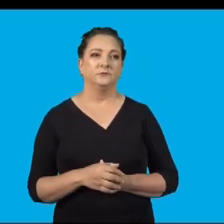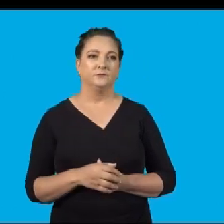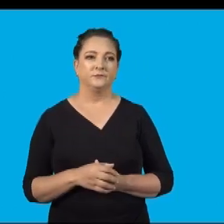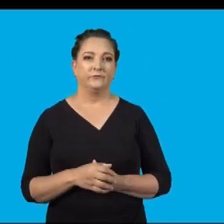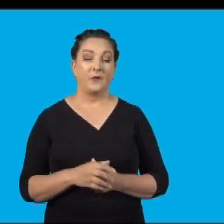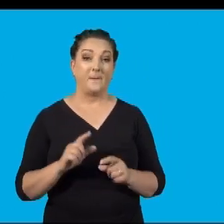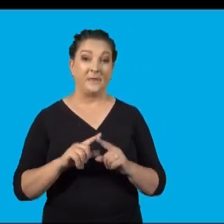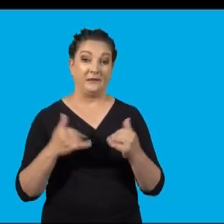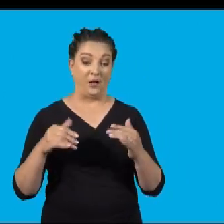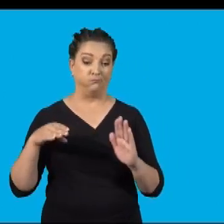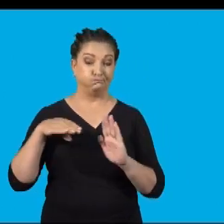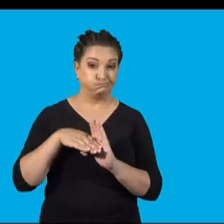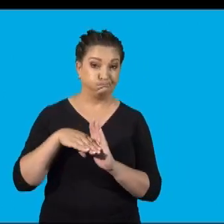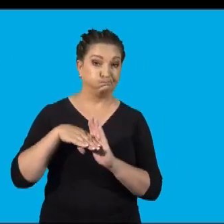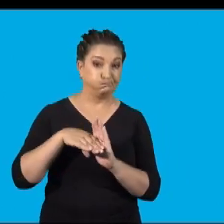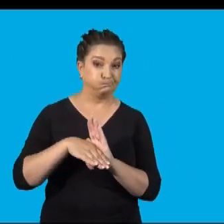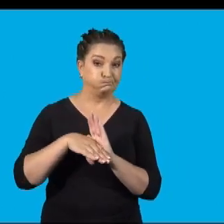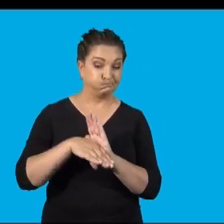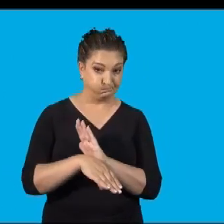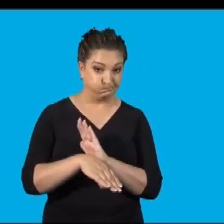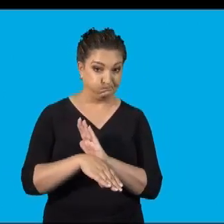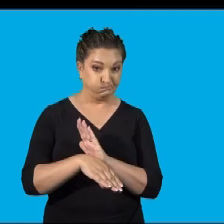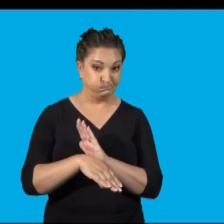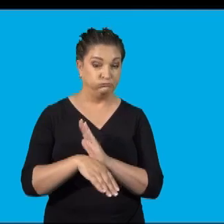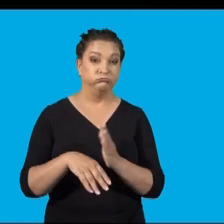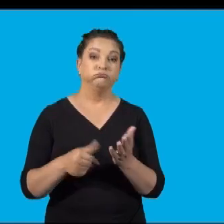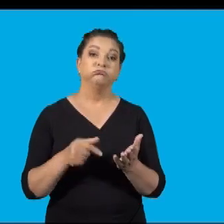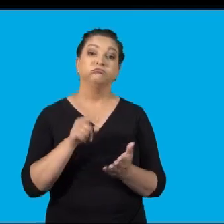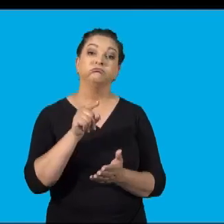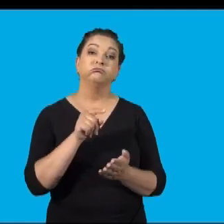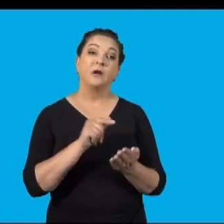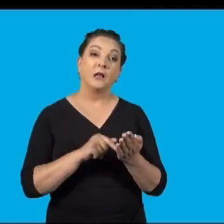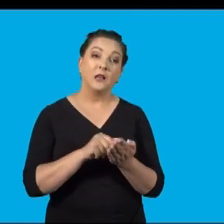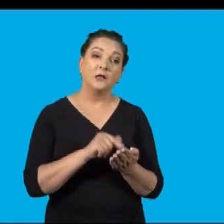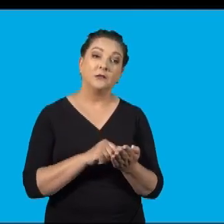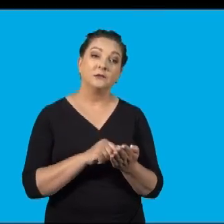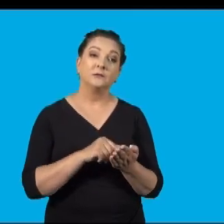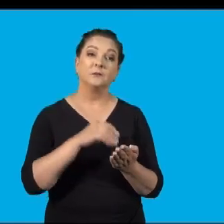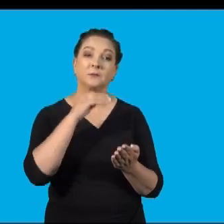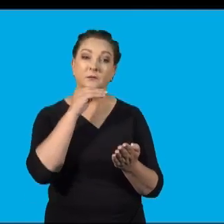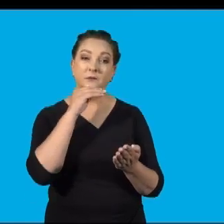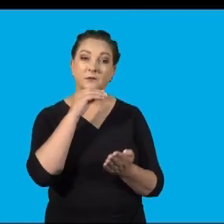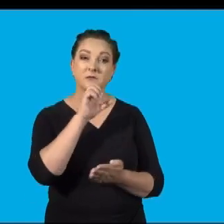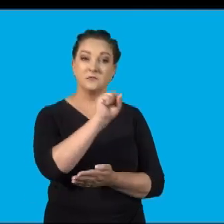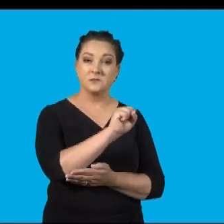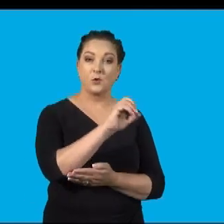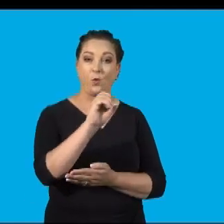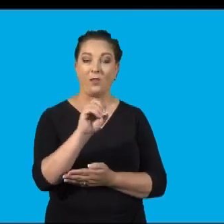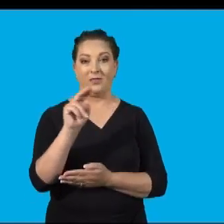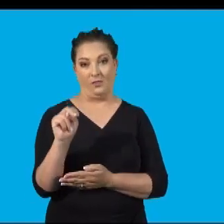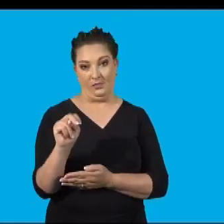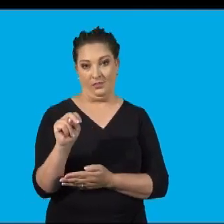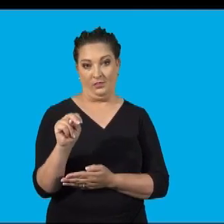calculating depreciation, you calculate for the sun. For the